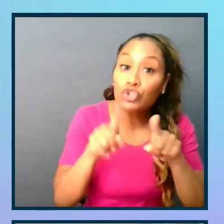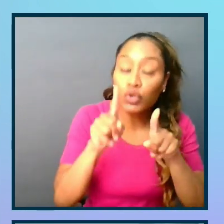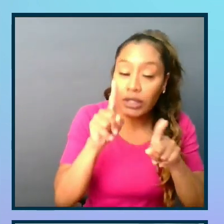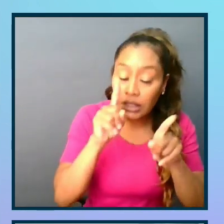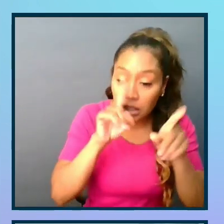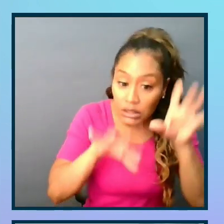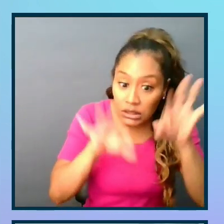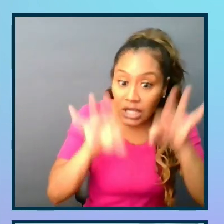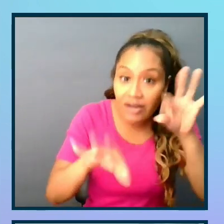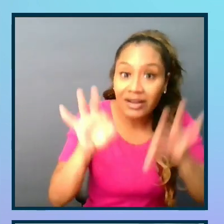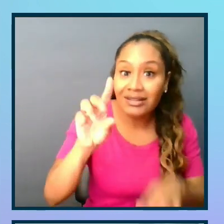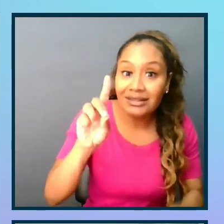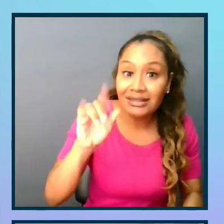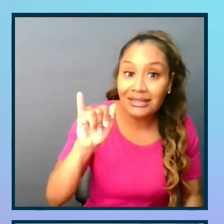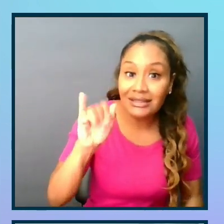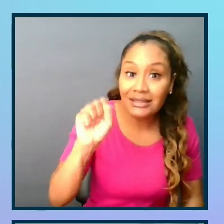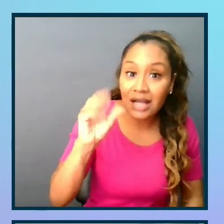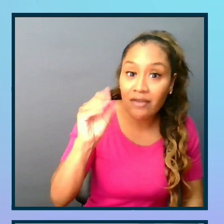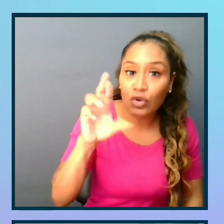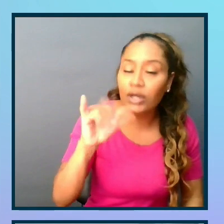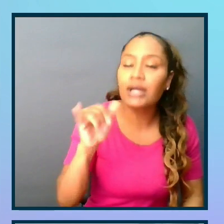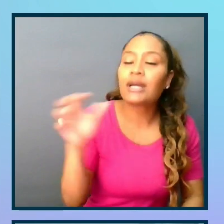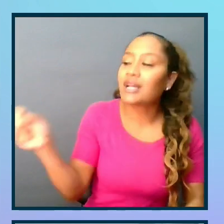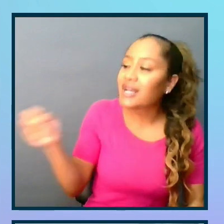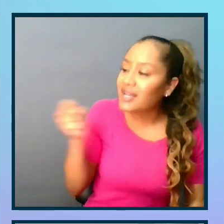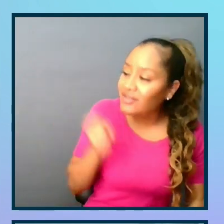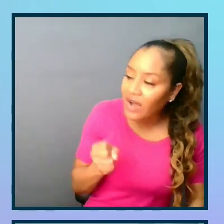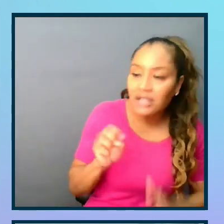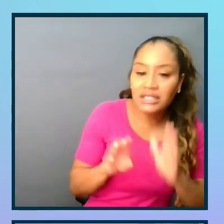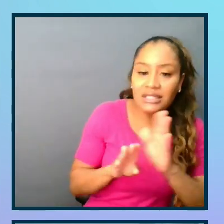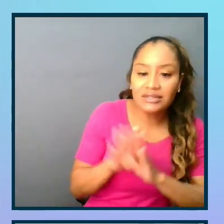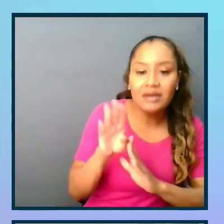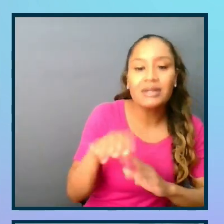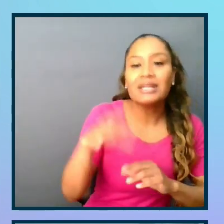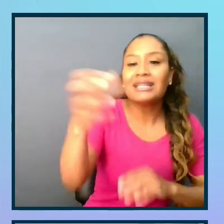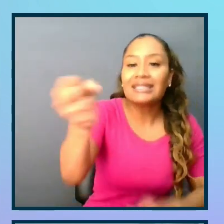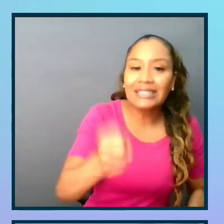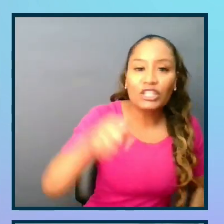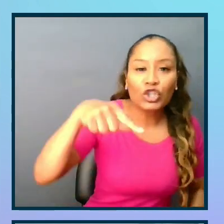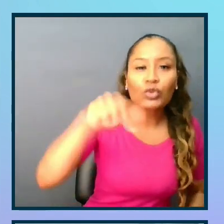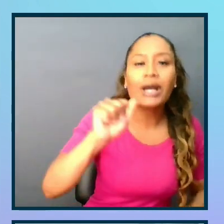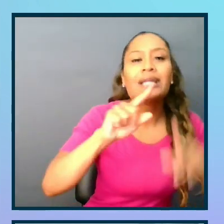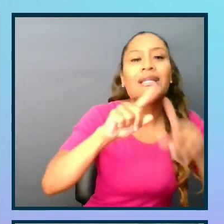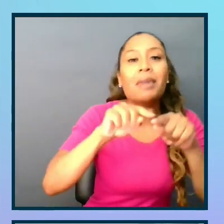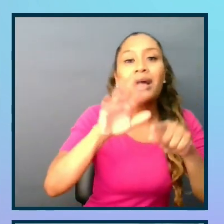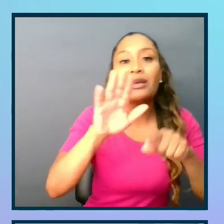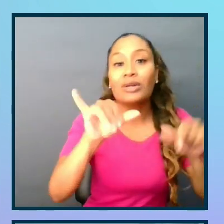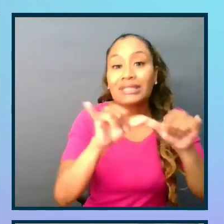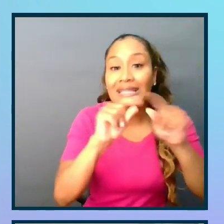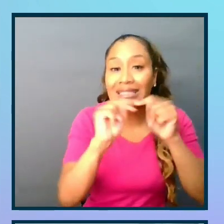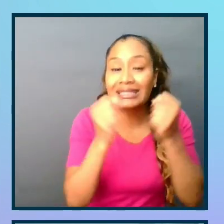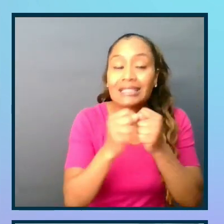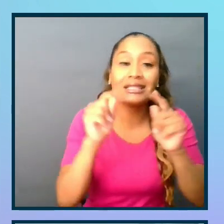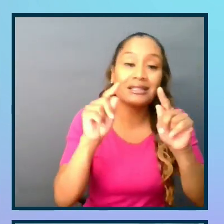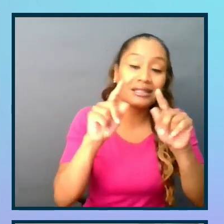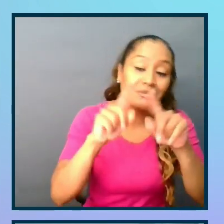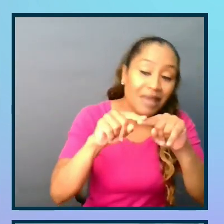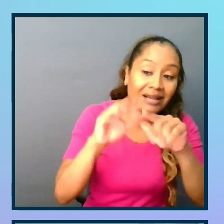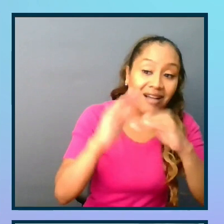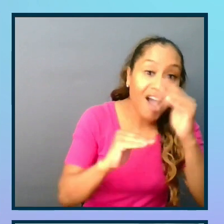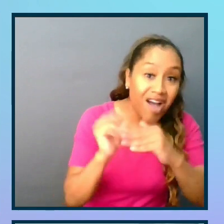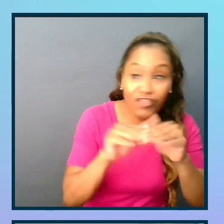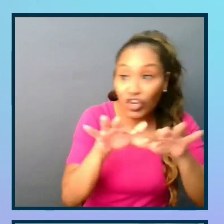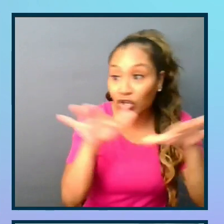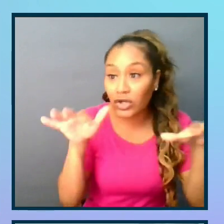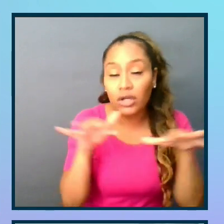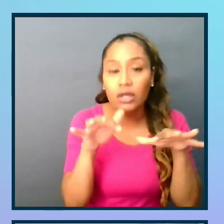to involve development, even QA, even the entire team, depending on the comfort level and size of your team, to in that